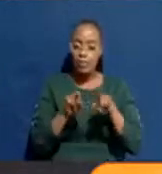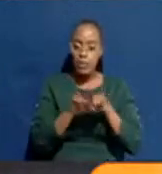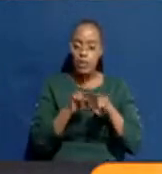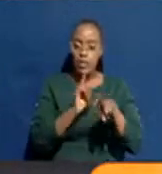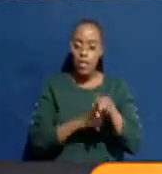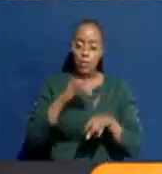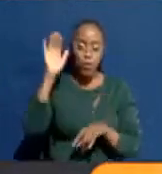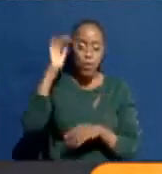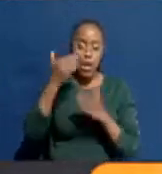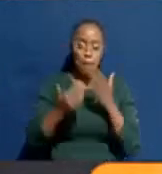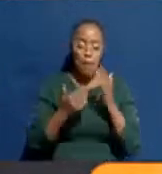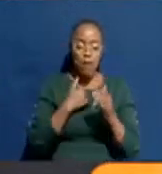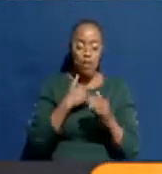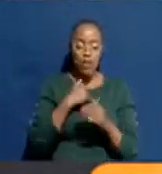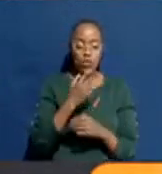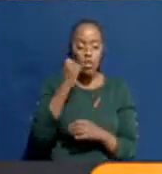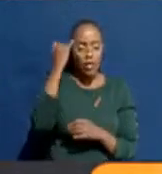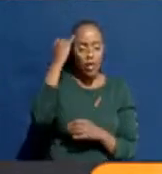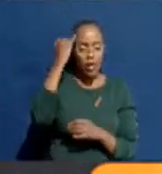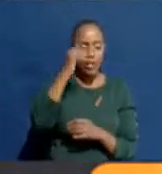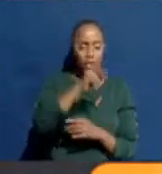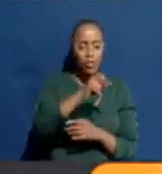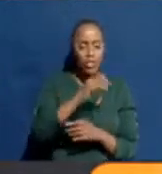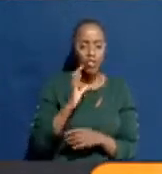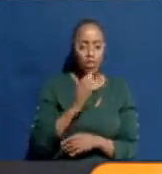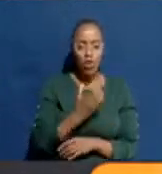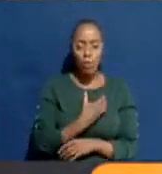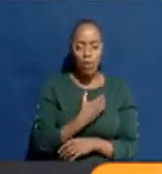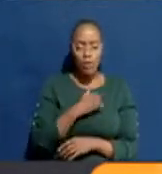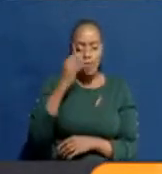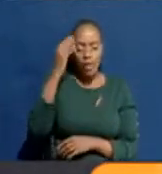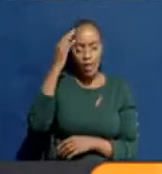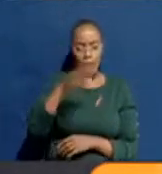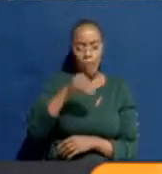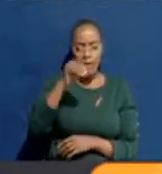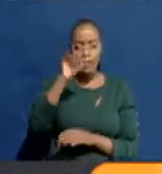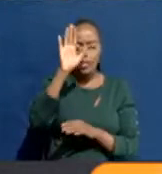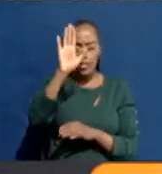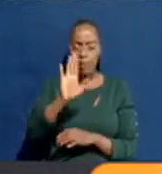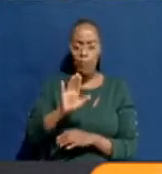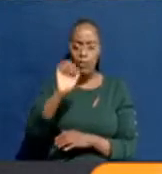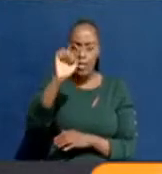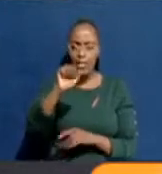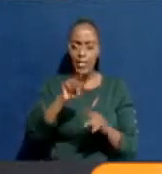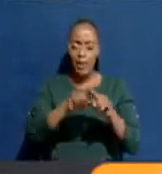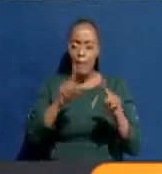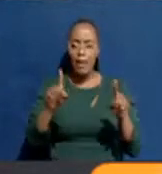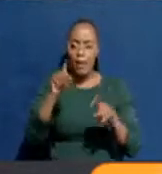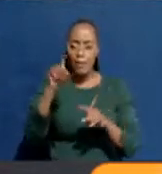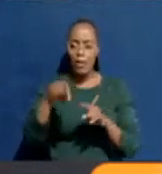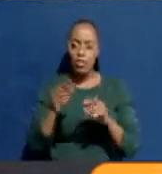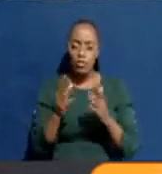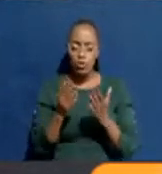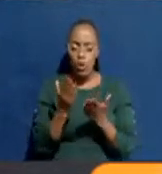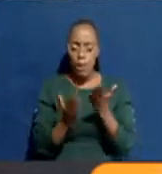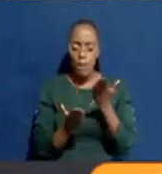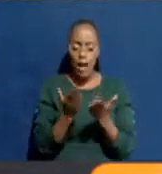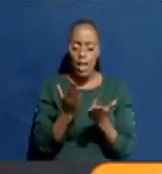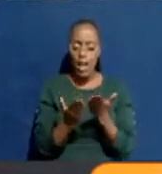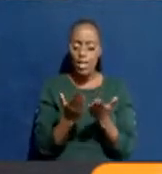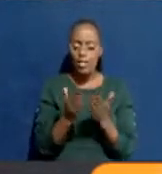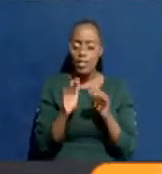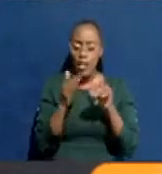you hear maybe you took this view to this committee, they never took your view, it is important, yes. But they had to put it in a balance